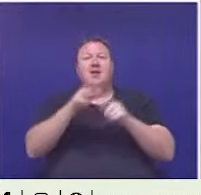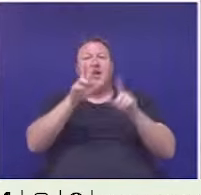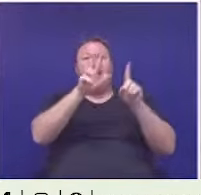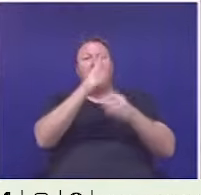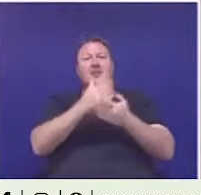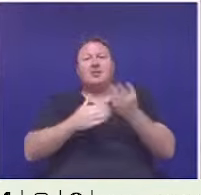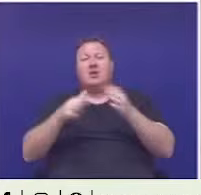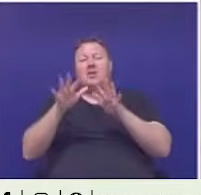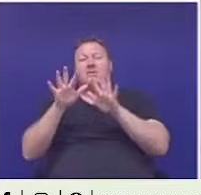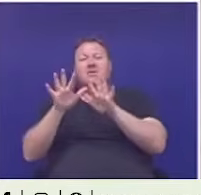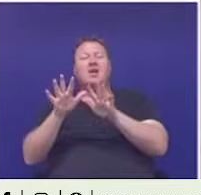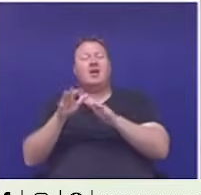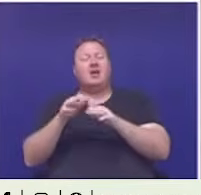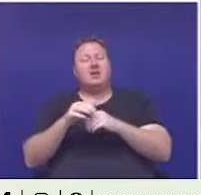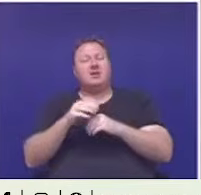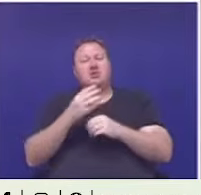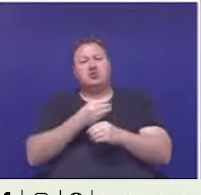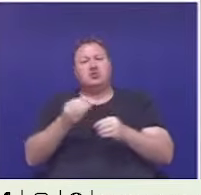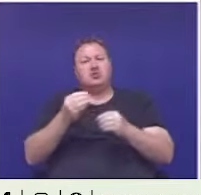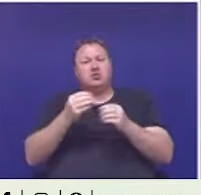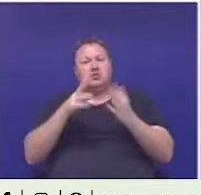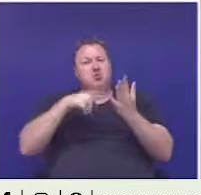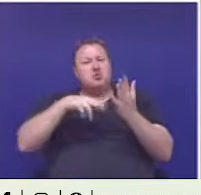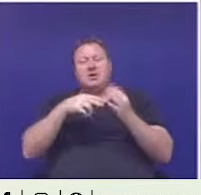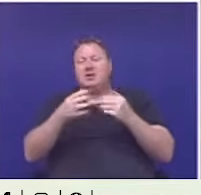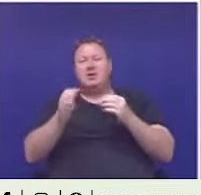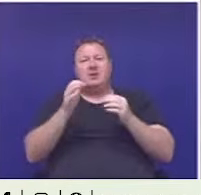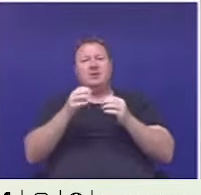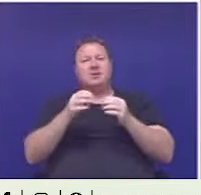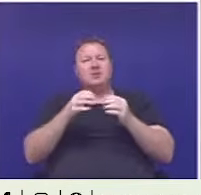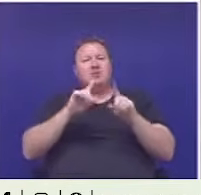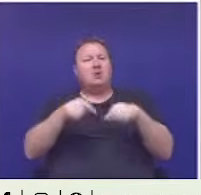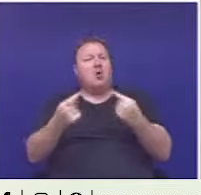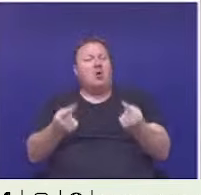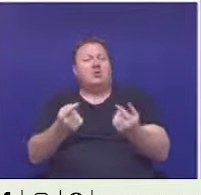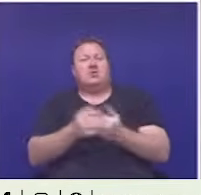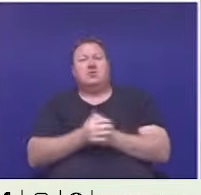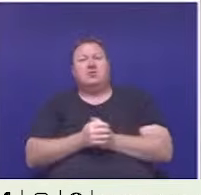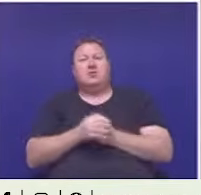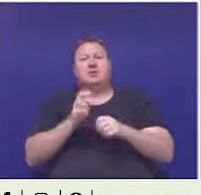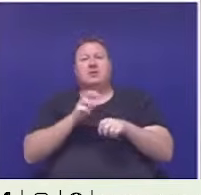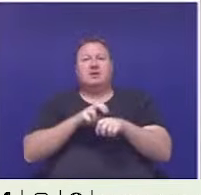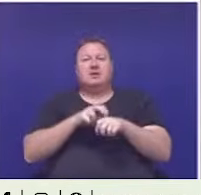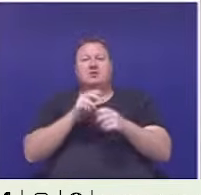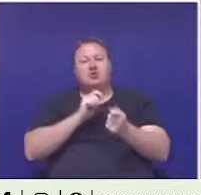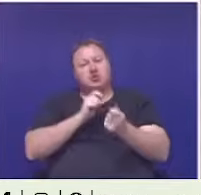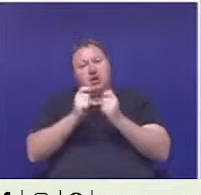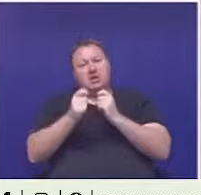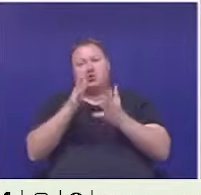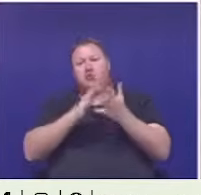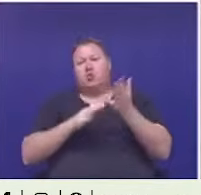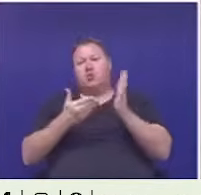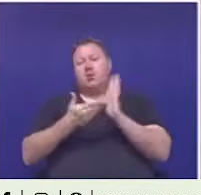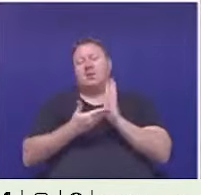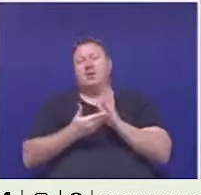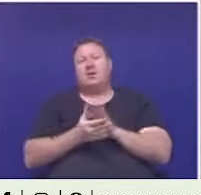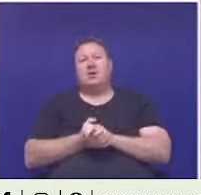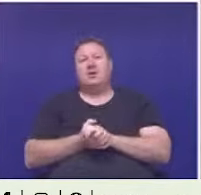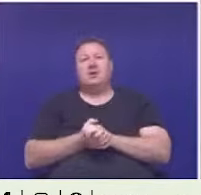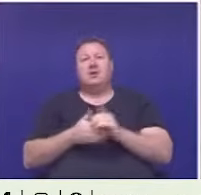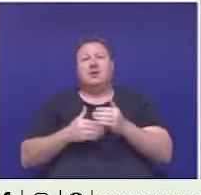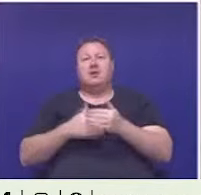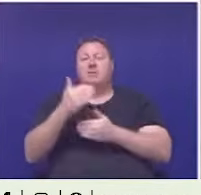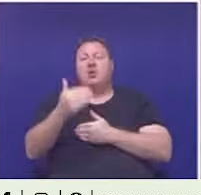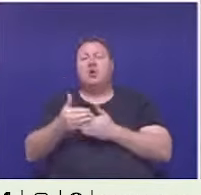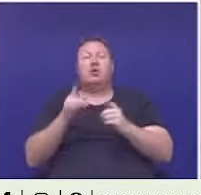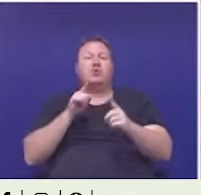children cannot read in any language in the country. We must be obsessed with changing that story. And that goes beyond just meeting